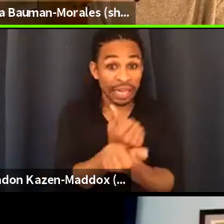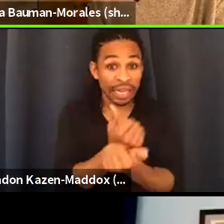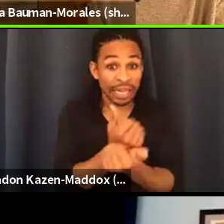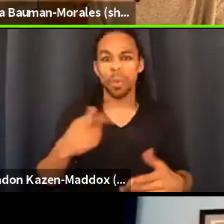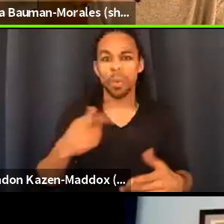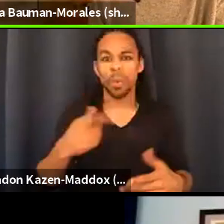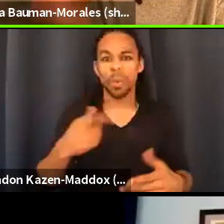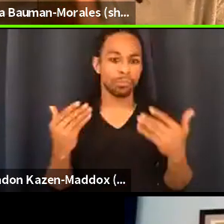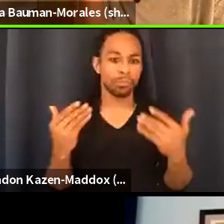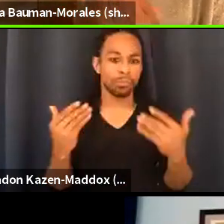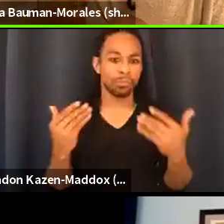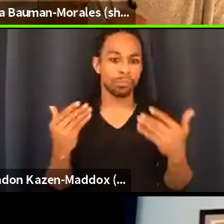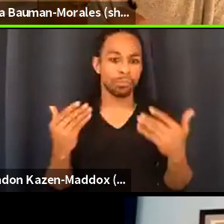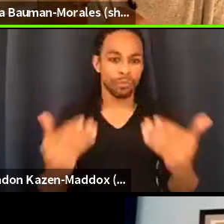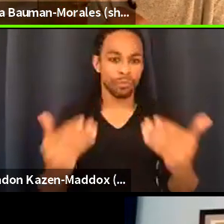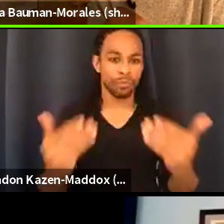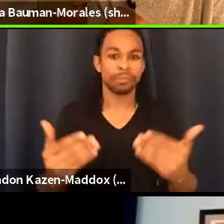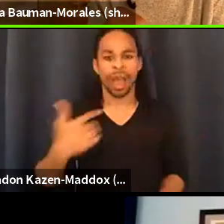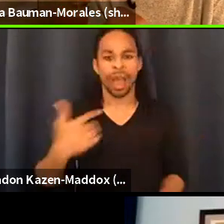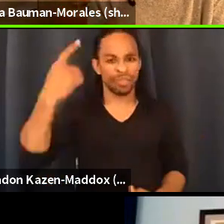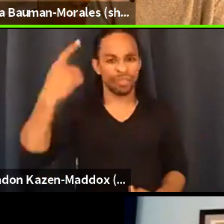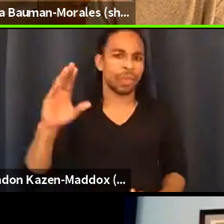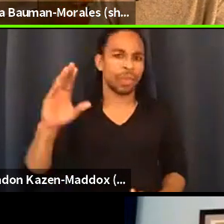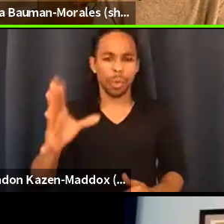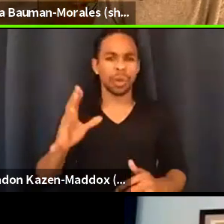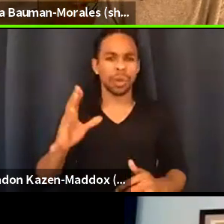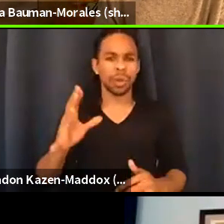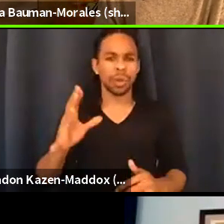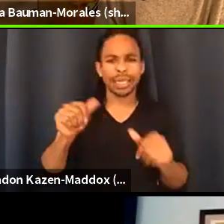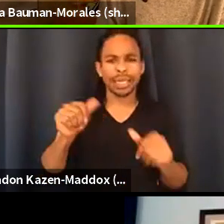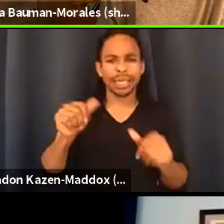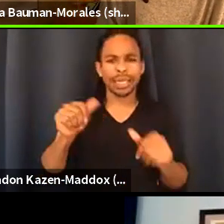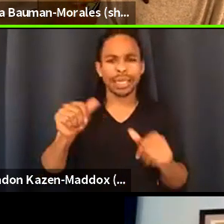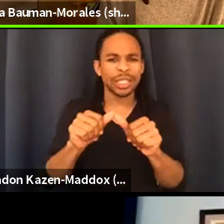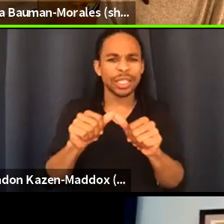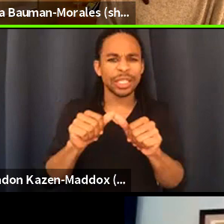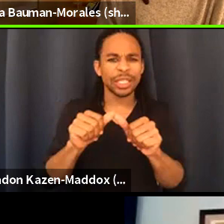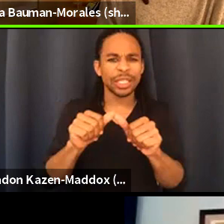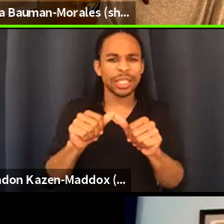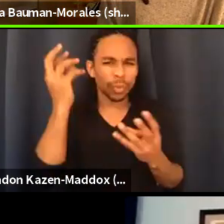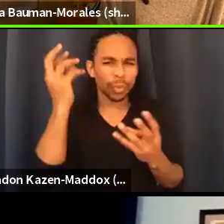appreciate your thoughts, Miguel, and I can't wait to keep talking and talking and talking with you all about it.